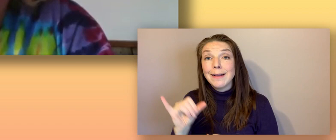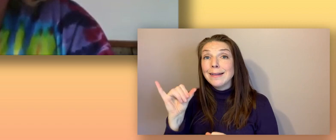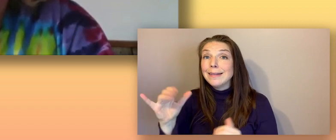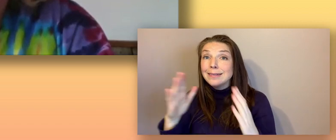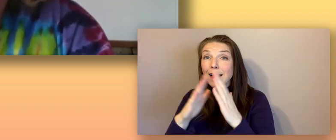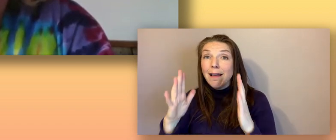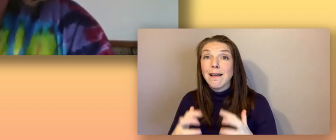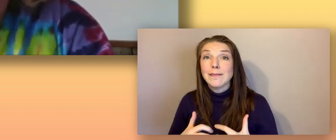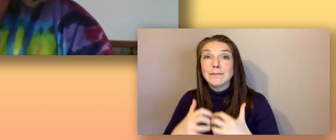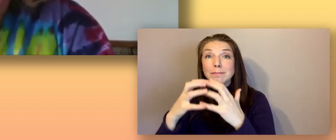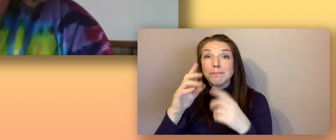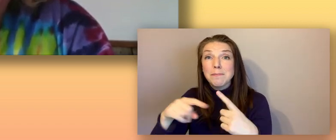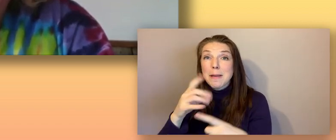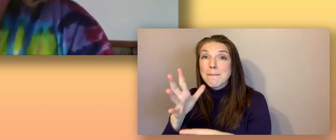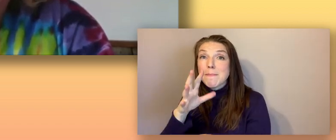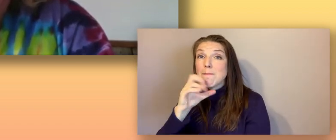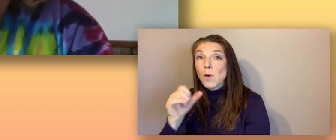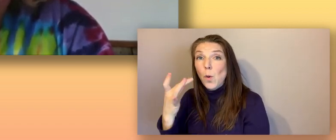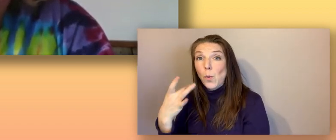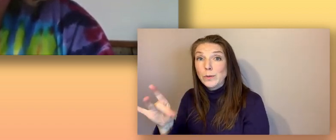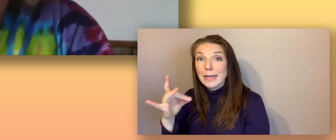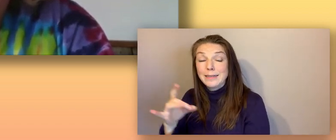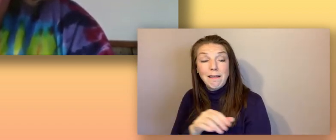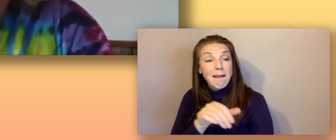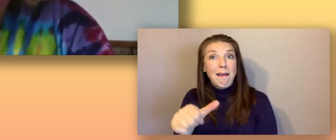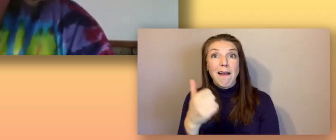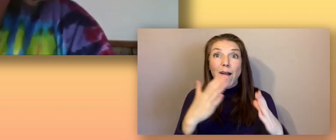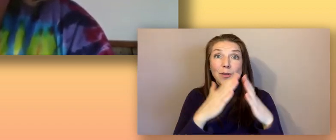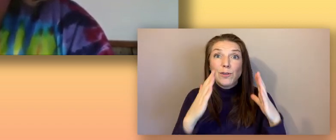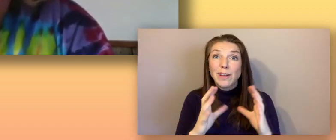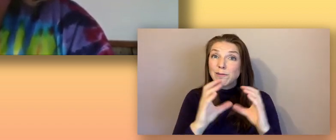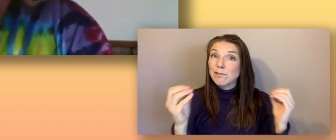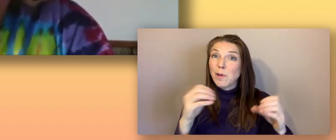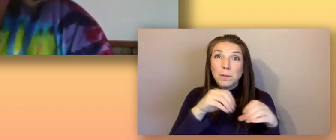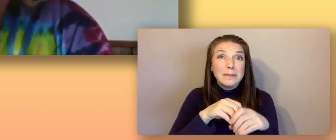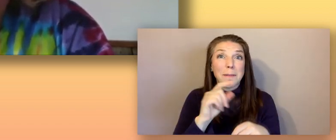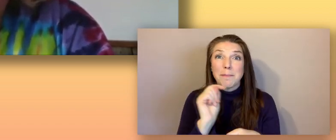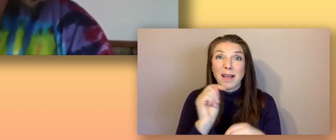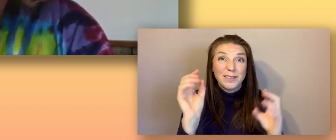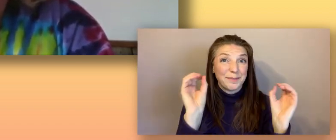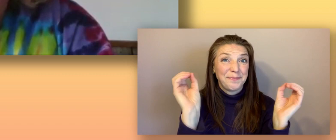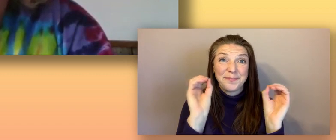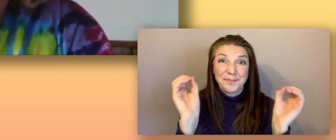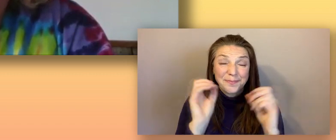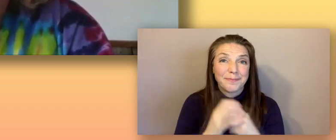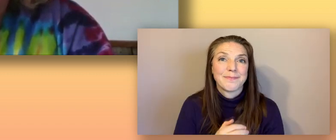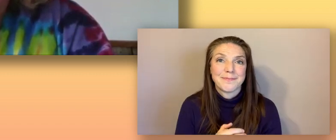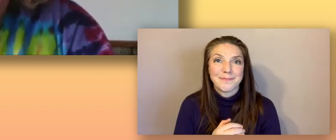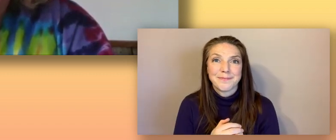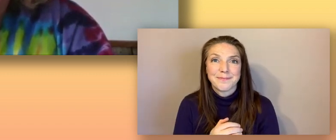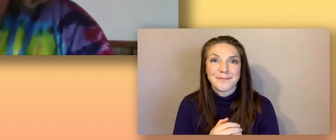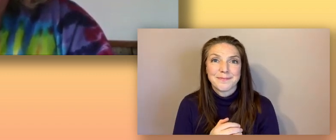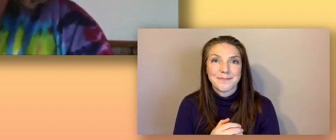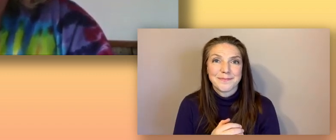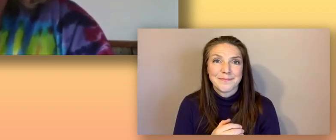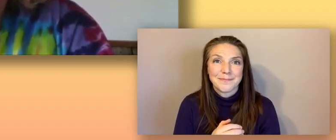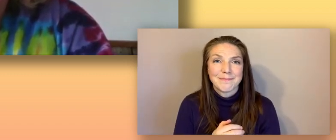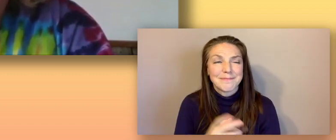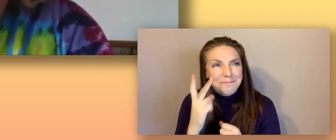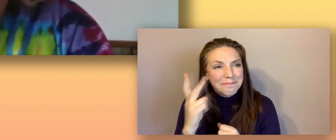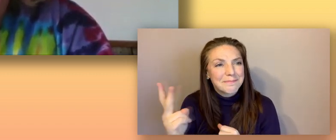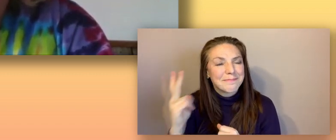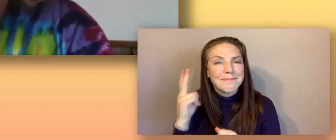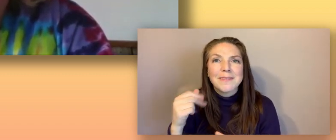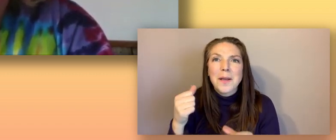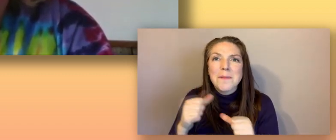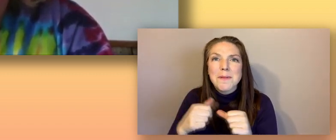years old. Before that, in the old house, they didn't even have an indoor bathroom. When I was washing dishes, I